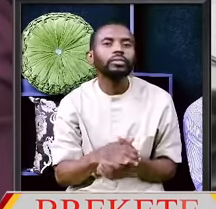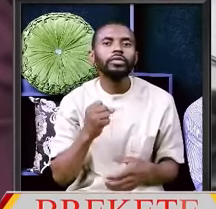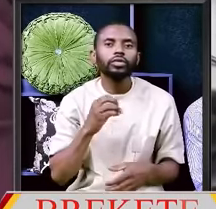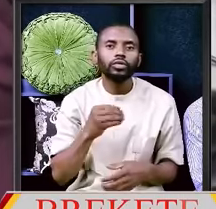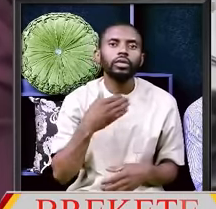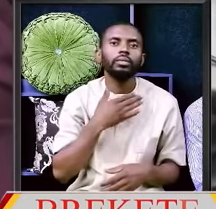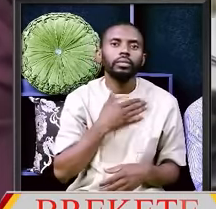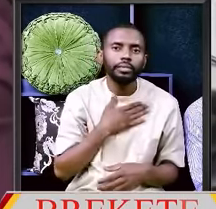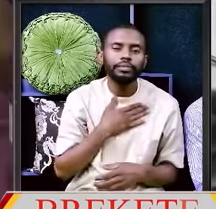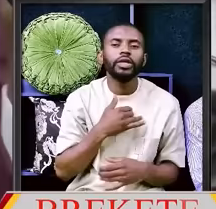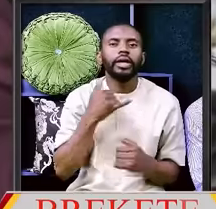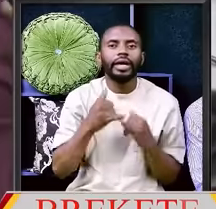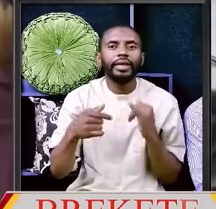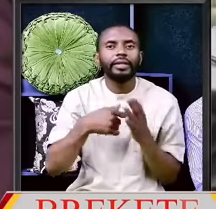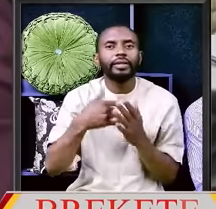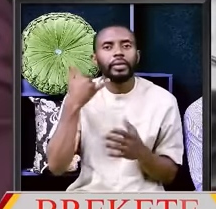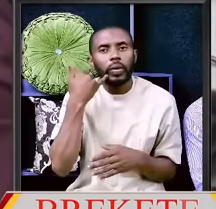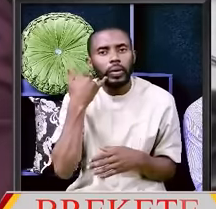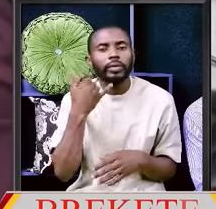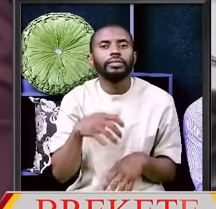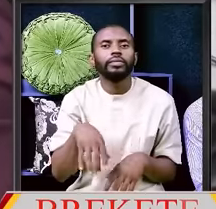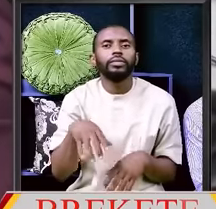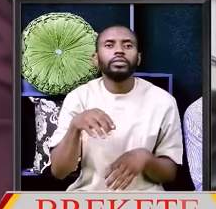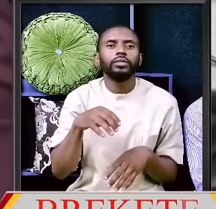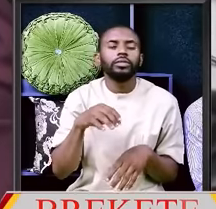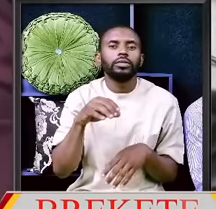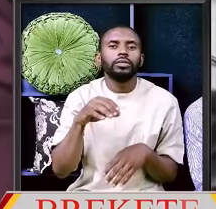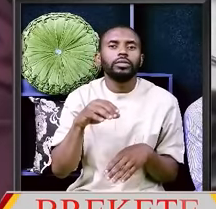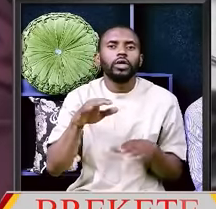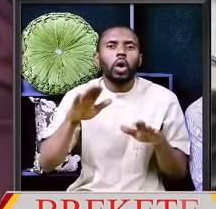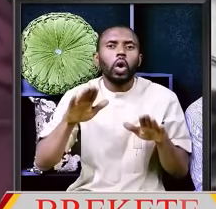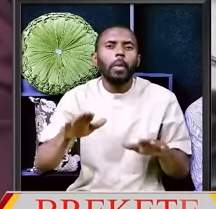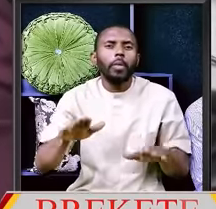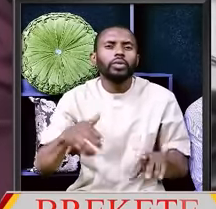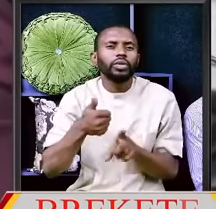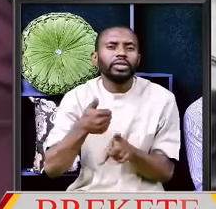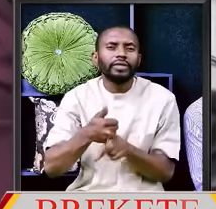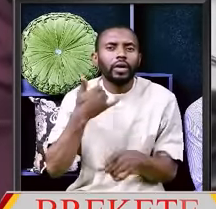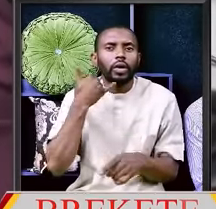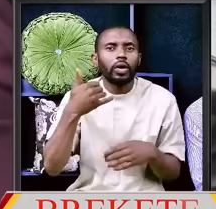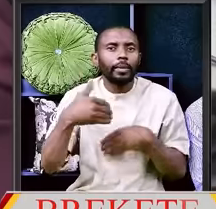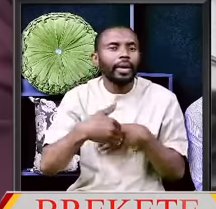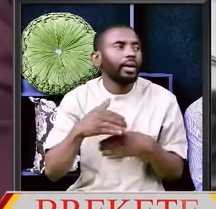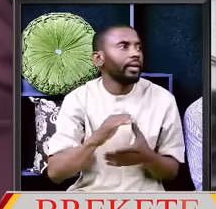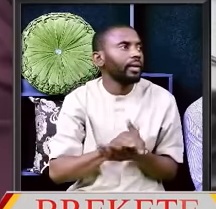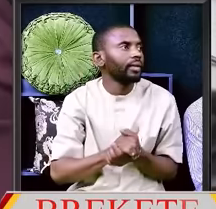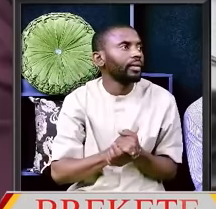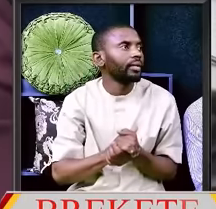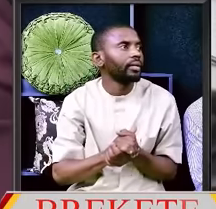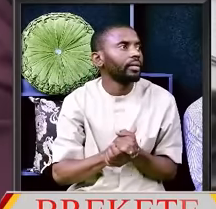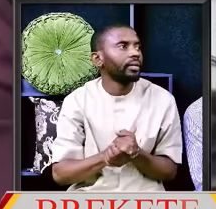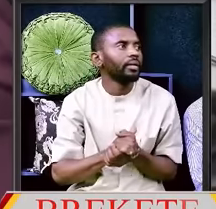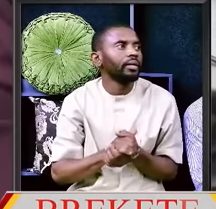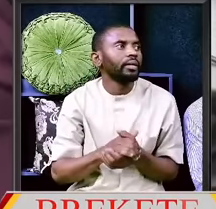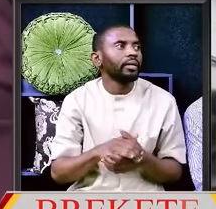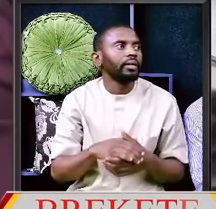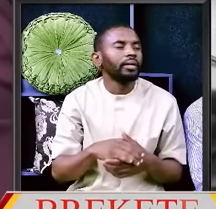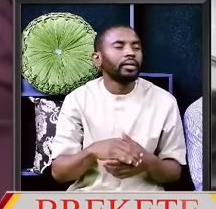I'm listening to you. So please end this call, compose yourself, and call back. I don't know why you are saying that to compose myself. I'm just